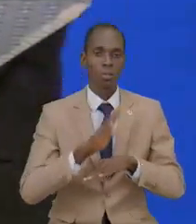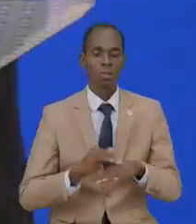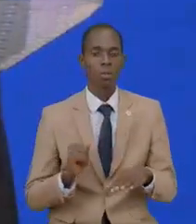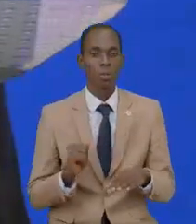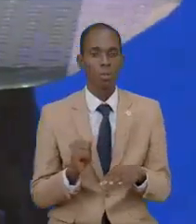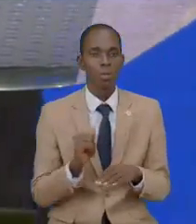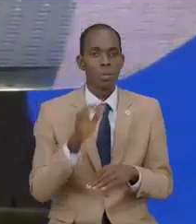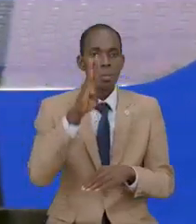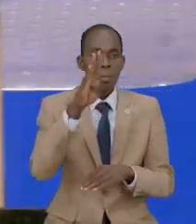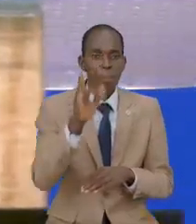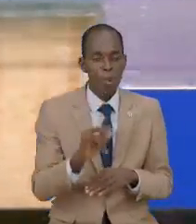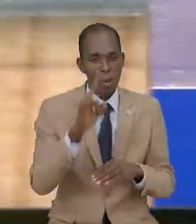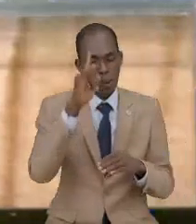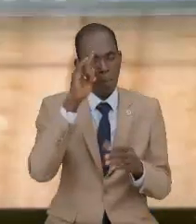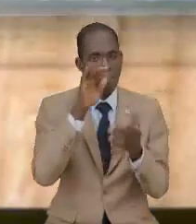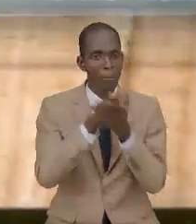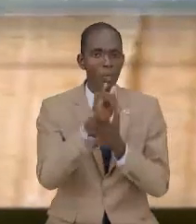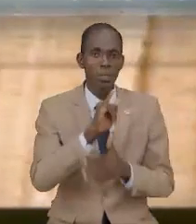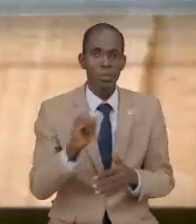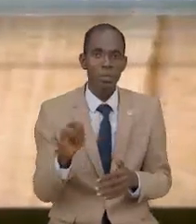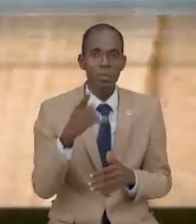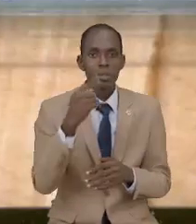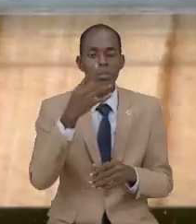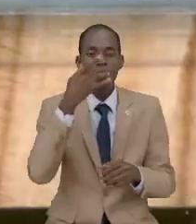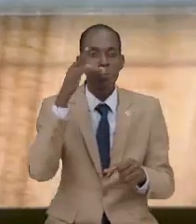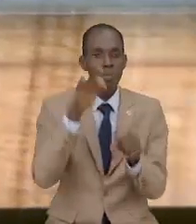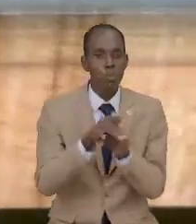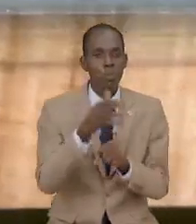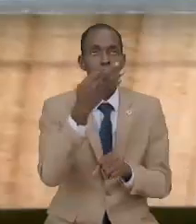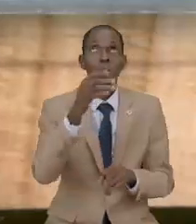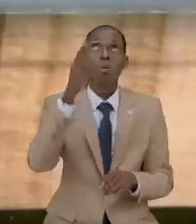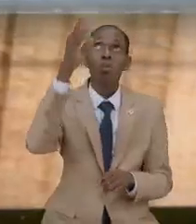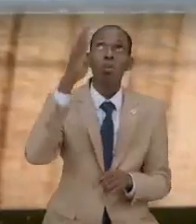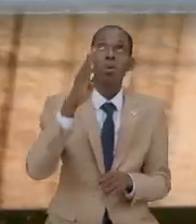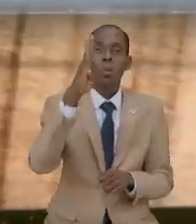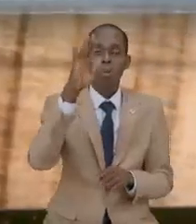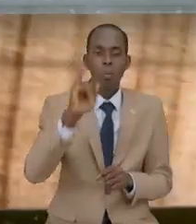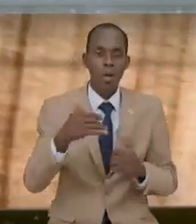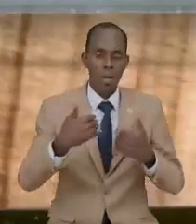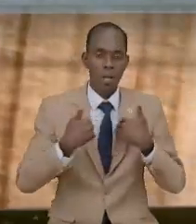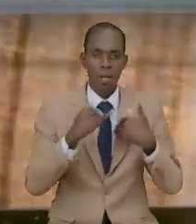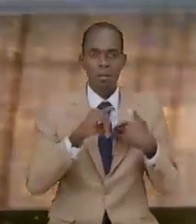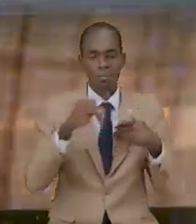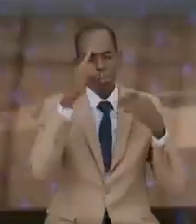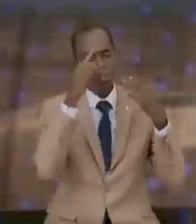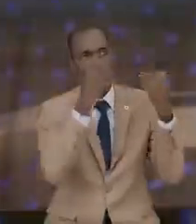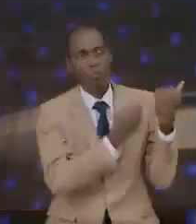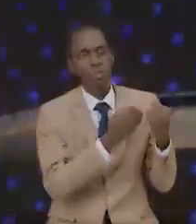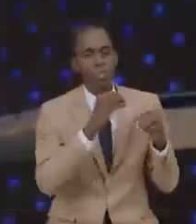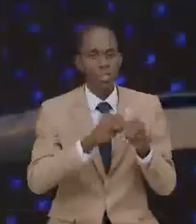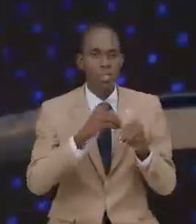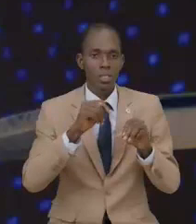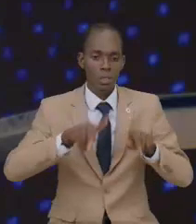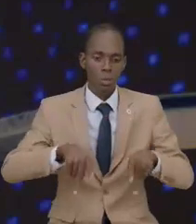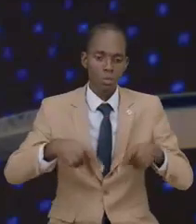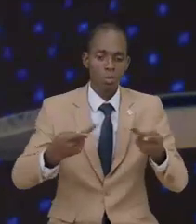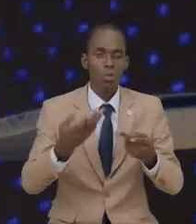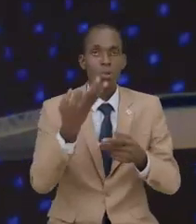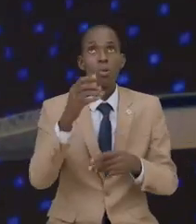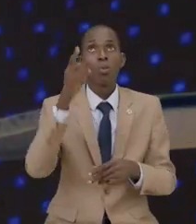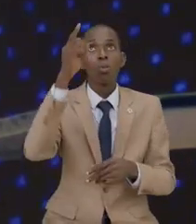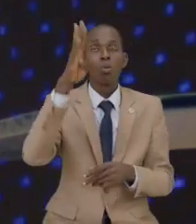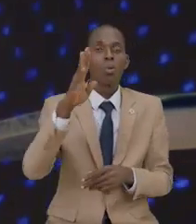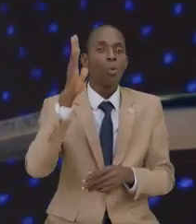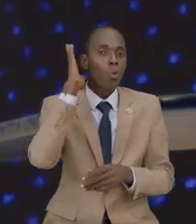By believing the promise of God, by having faith in the provision of God, we